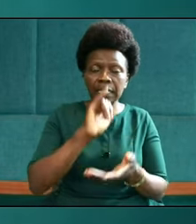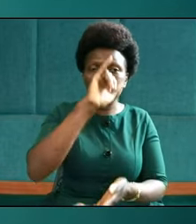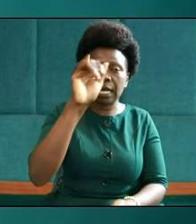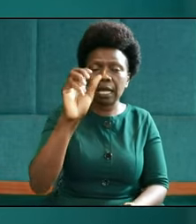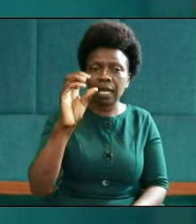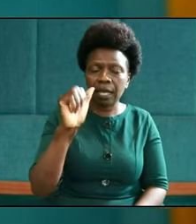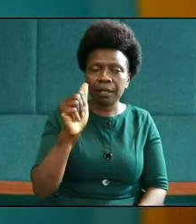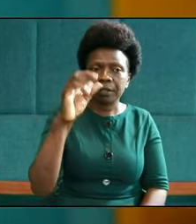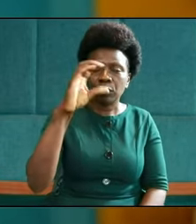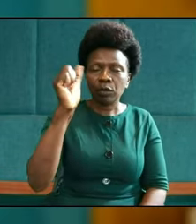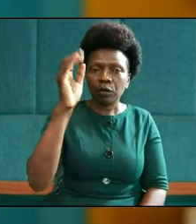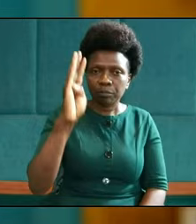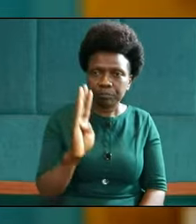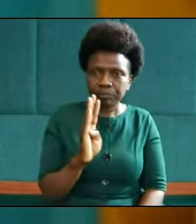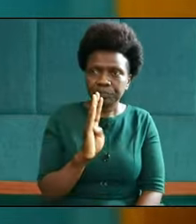Jacob,